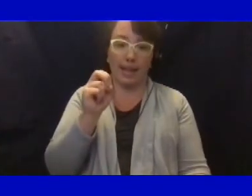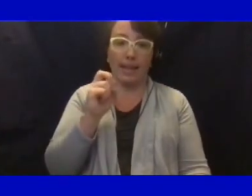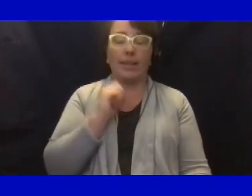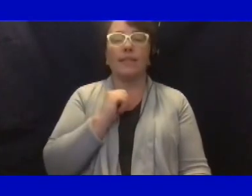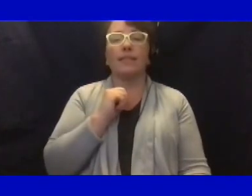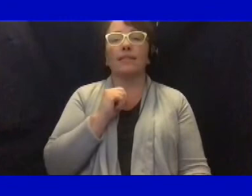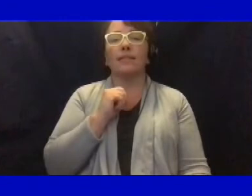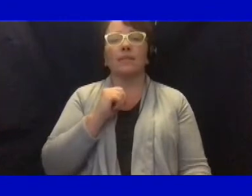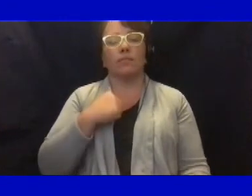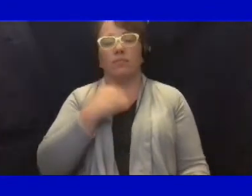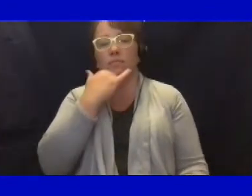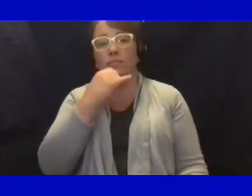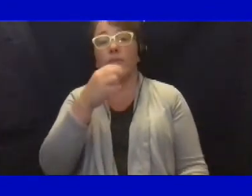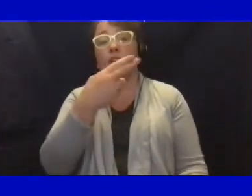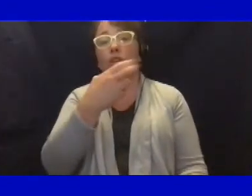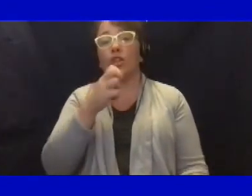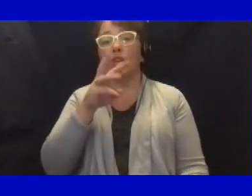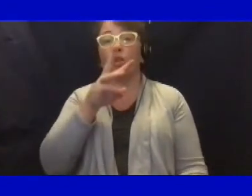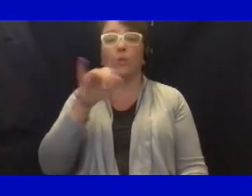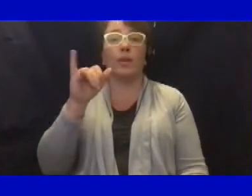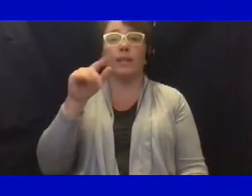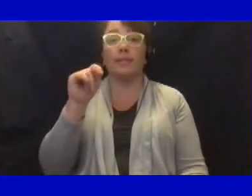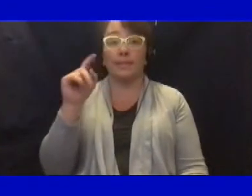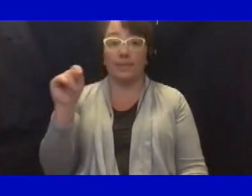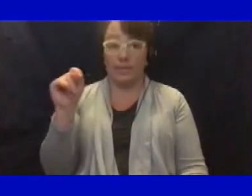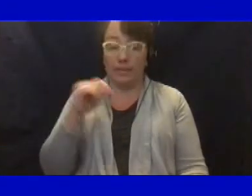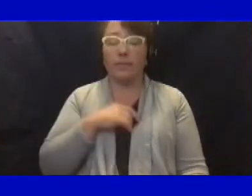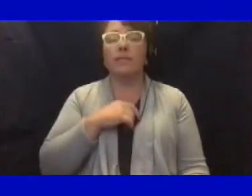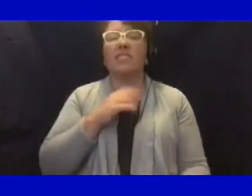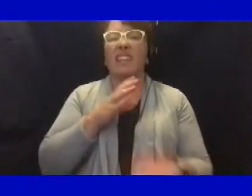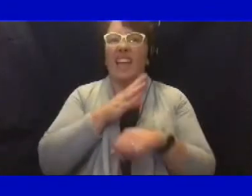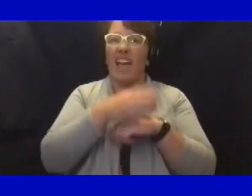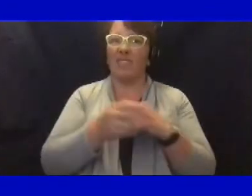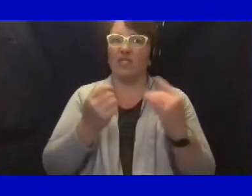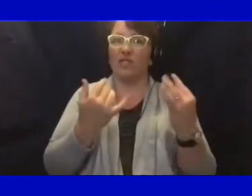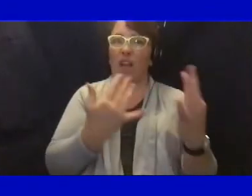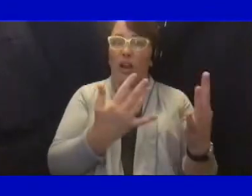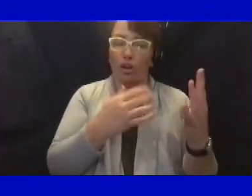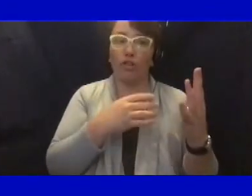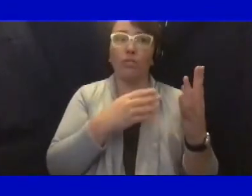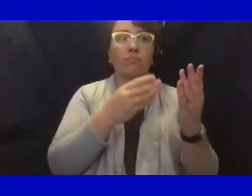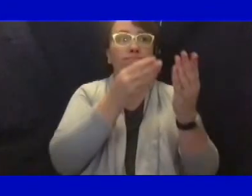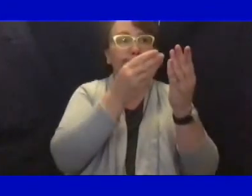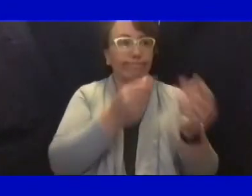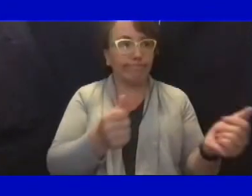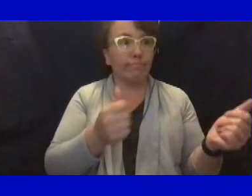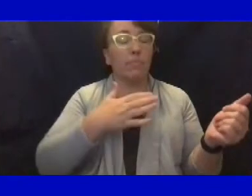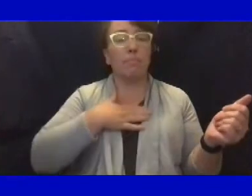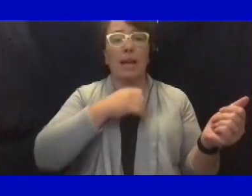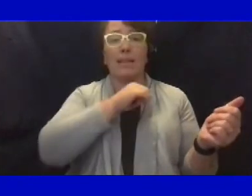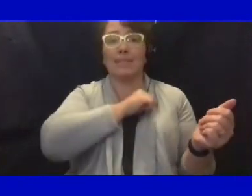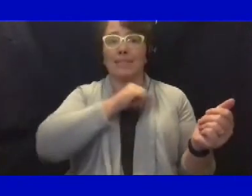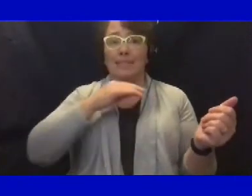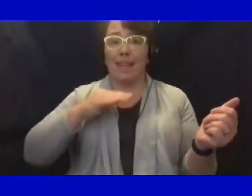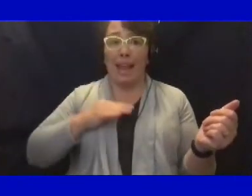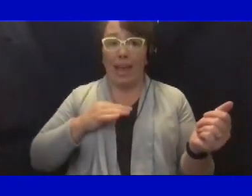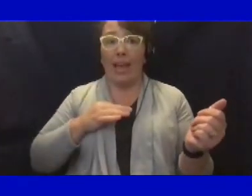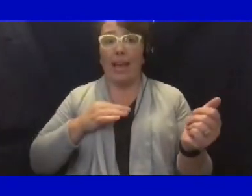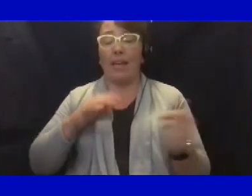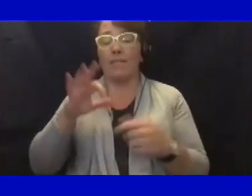Even before the Apple and El Dorado fires were put out, my staff, flood,